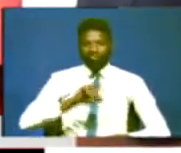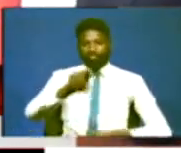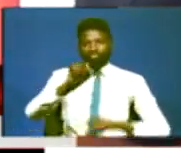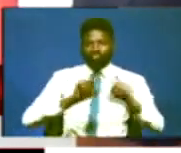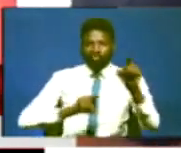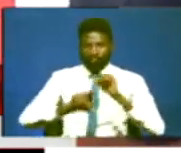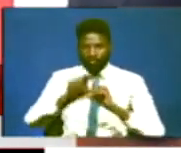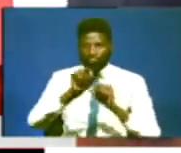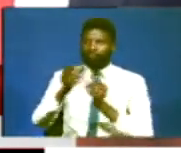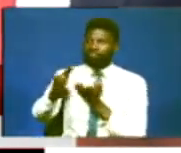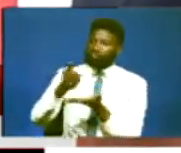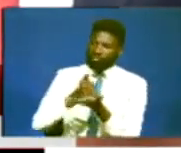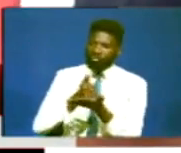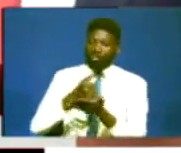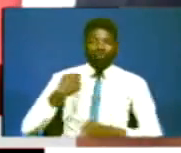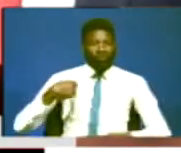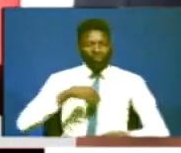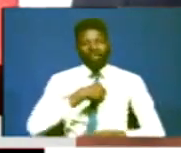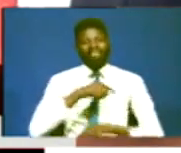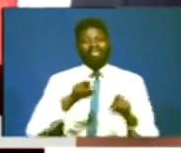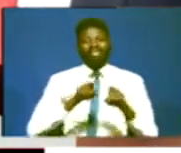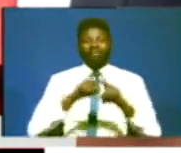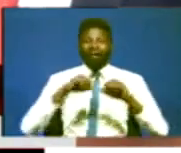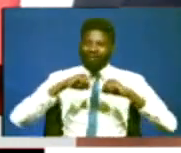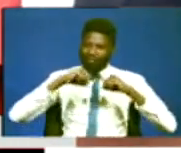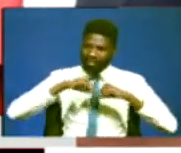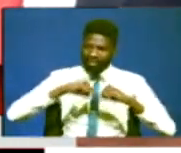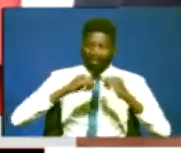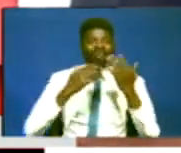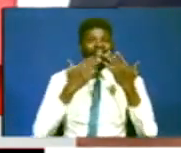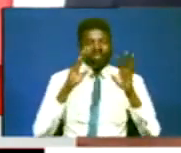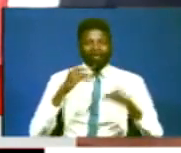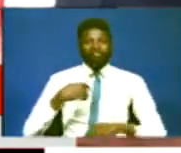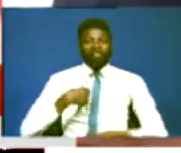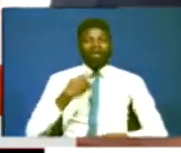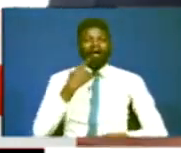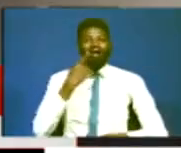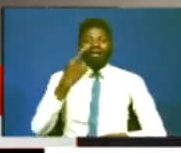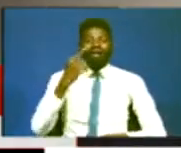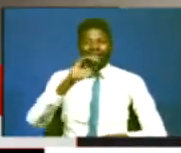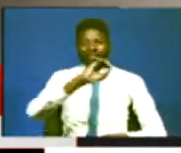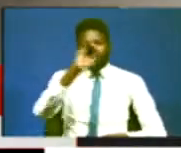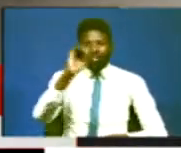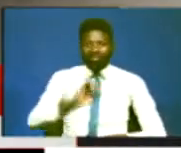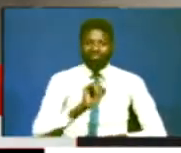we have all agreed, and I'm 100% sure that now everything is well.